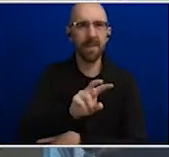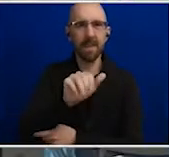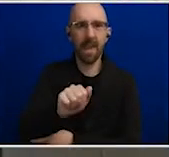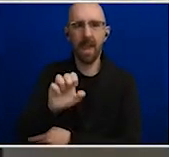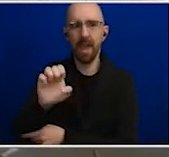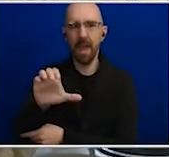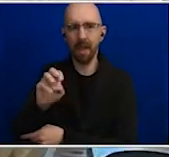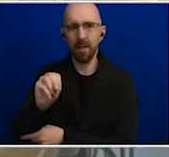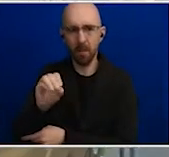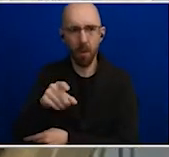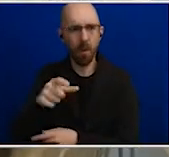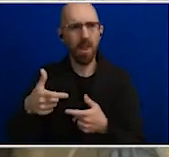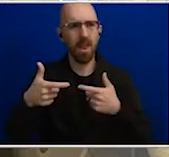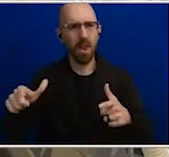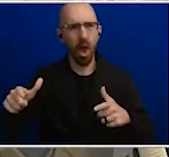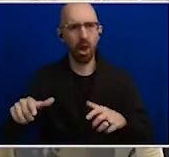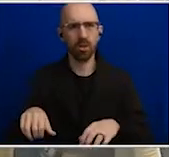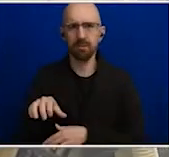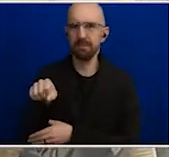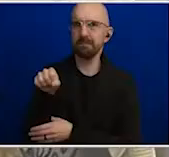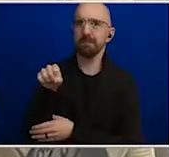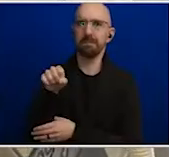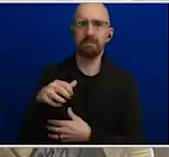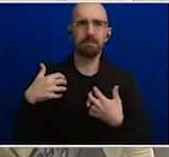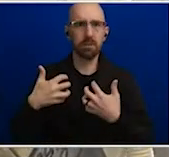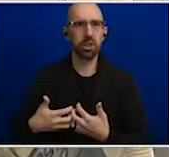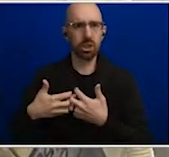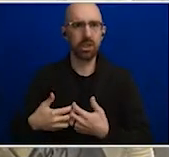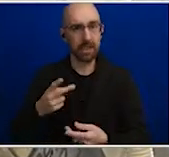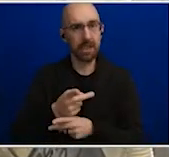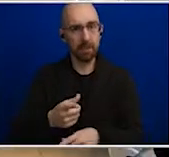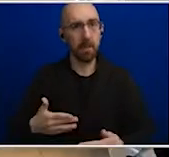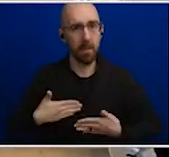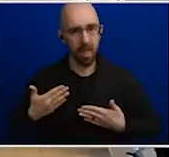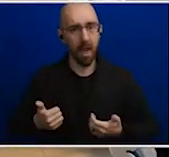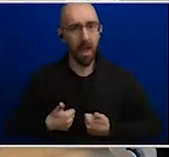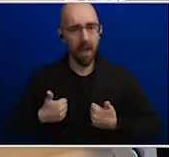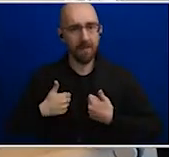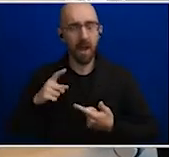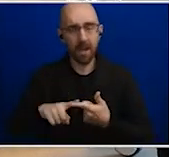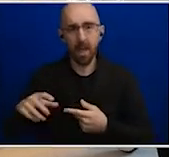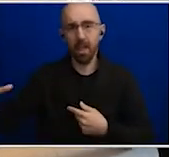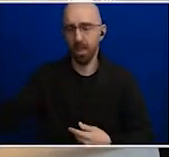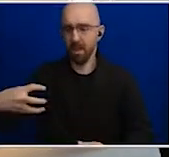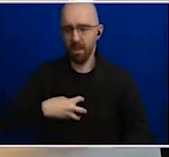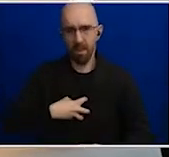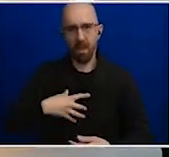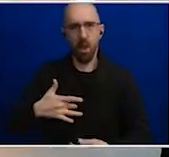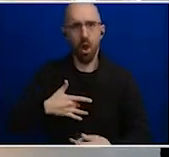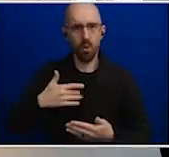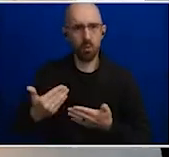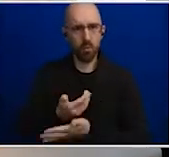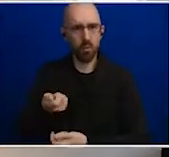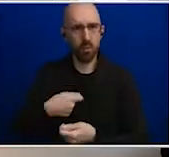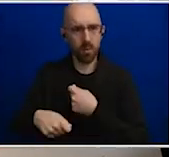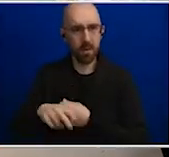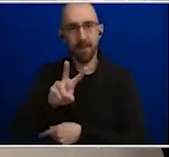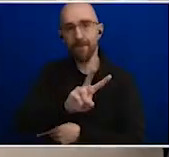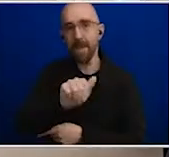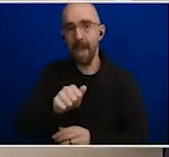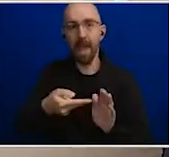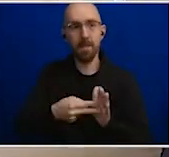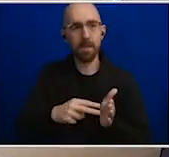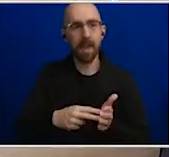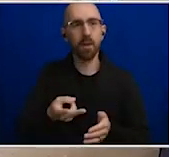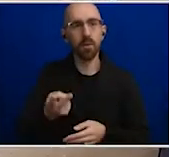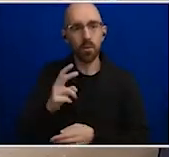and intimidating-looking machine that would keep him alive until he could get a heart. The VA part of it meant 2 cannulas the